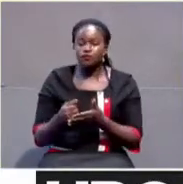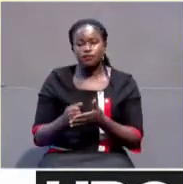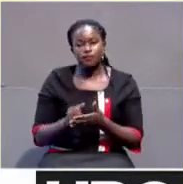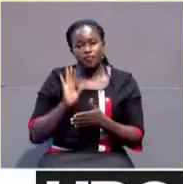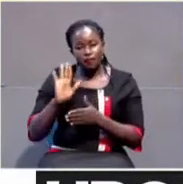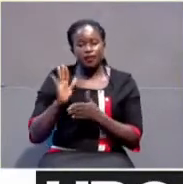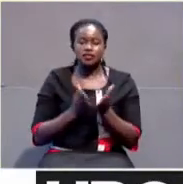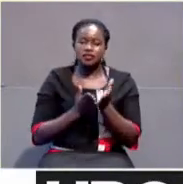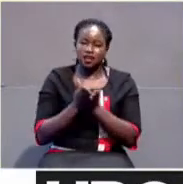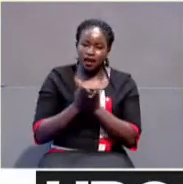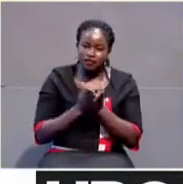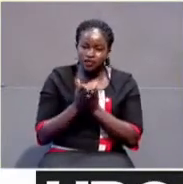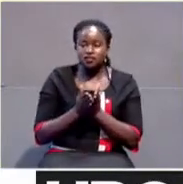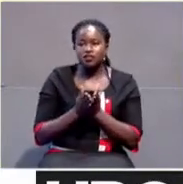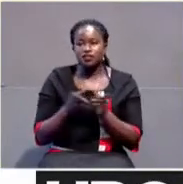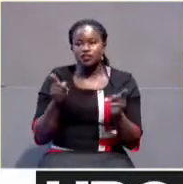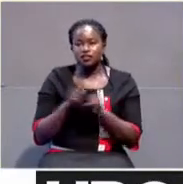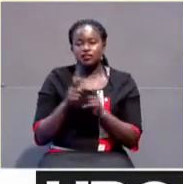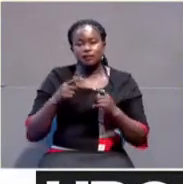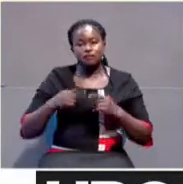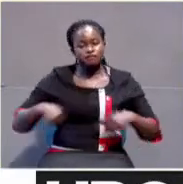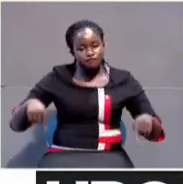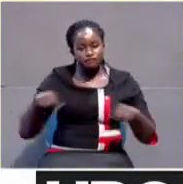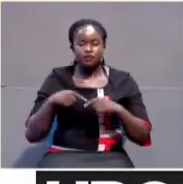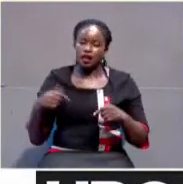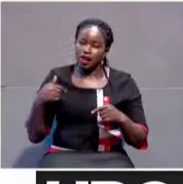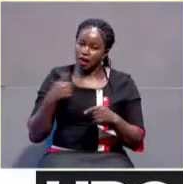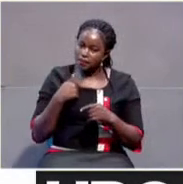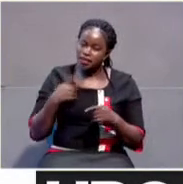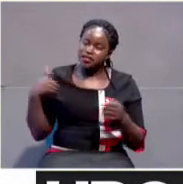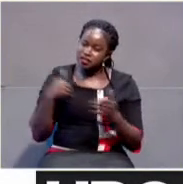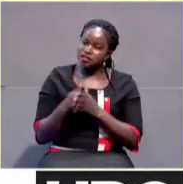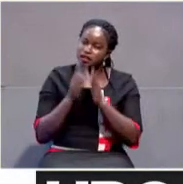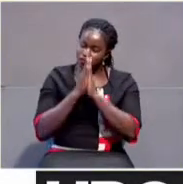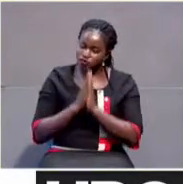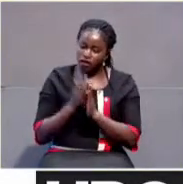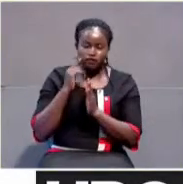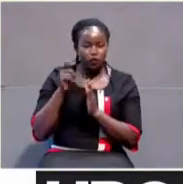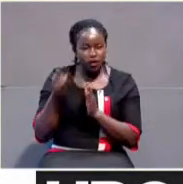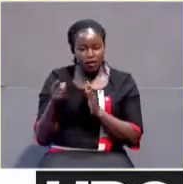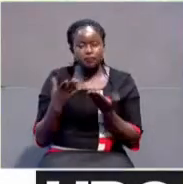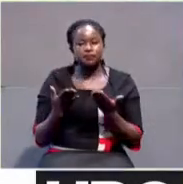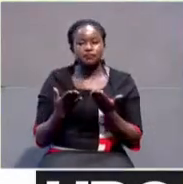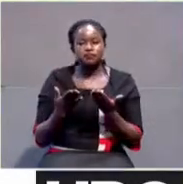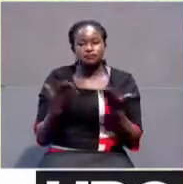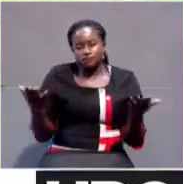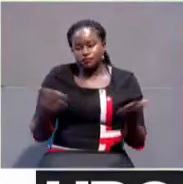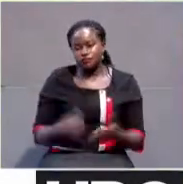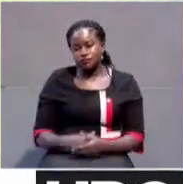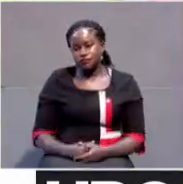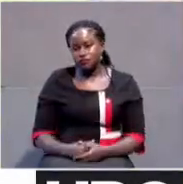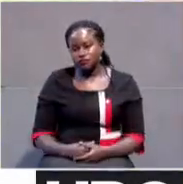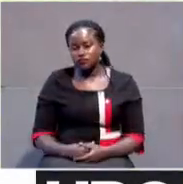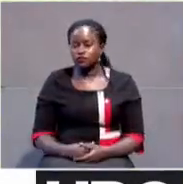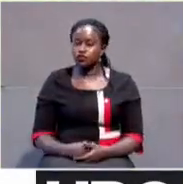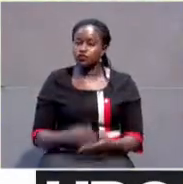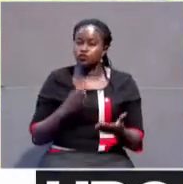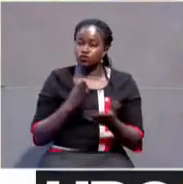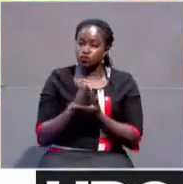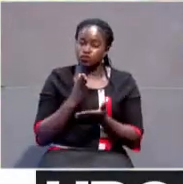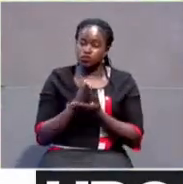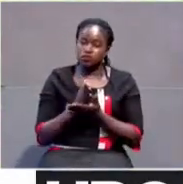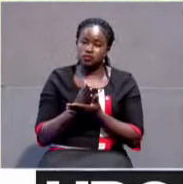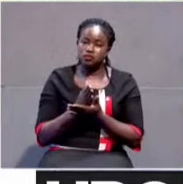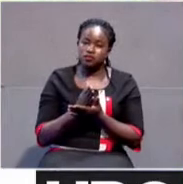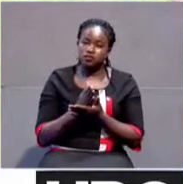is concerned. And I have been praying for him when he's in and out. Obviously, it shows me that